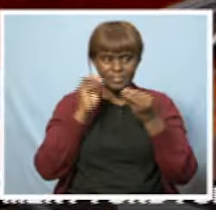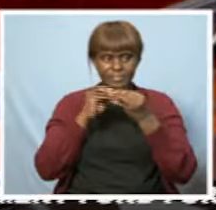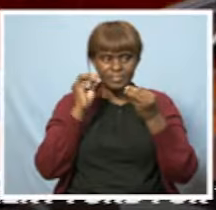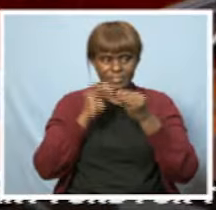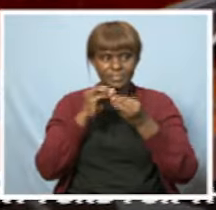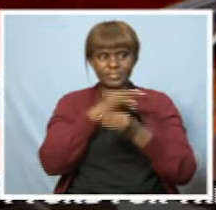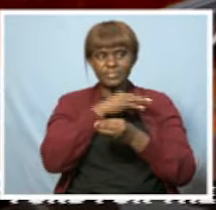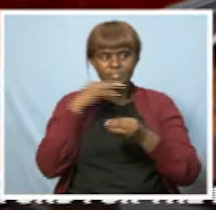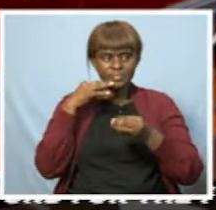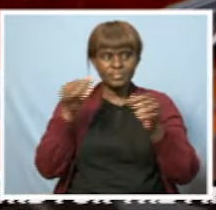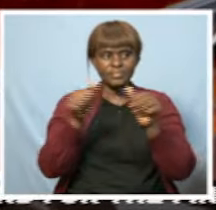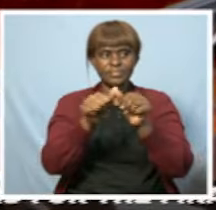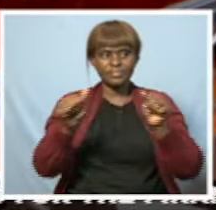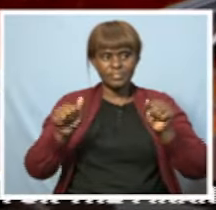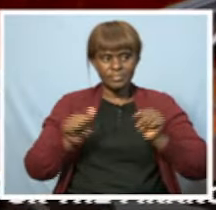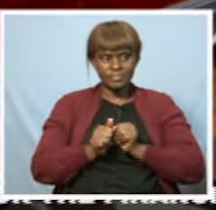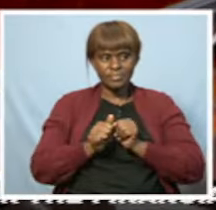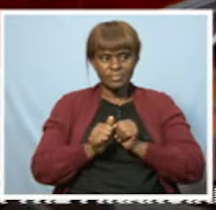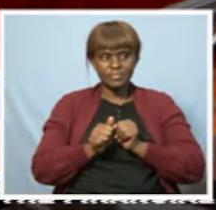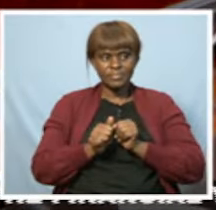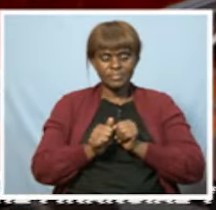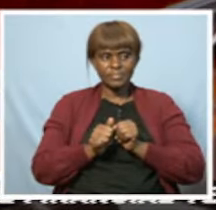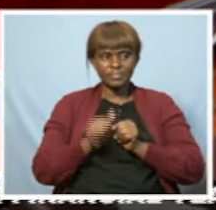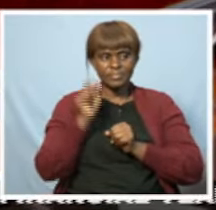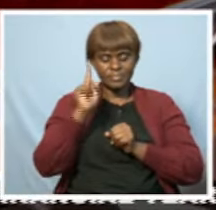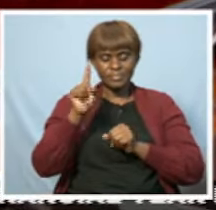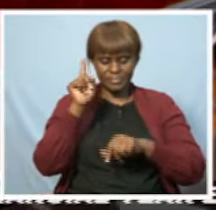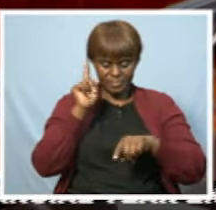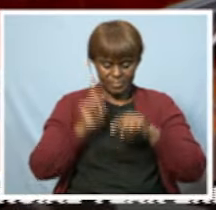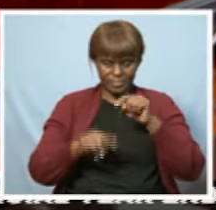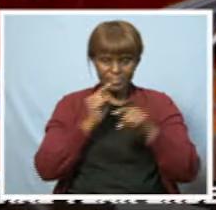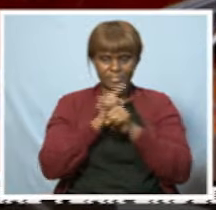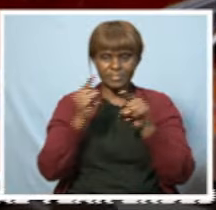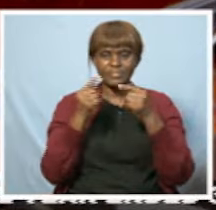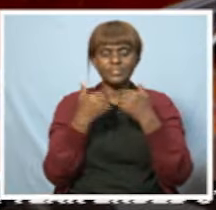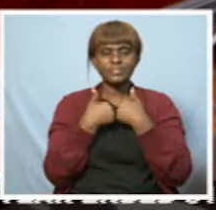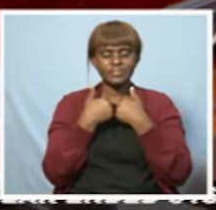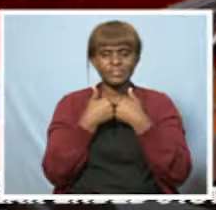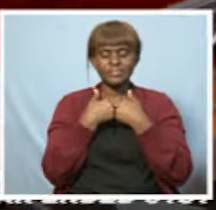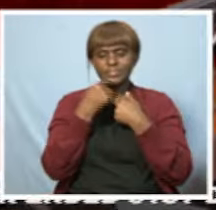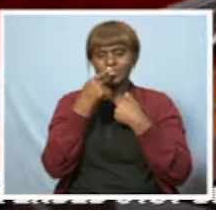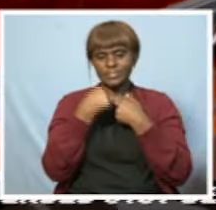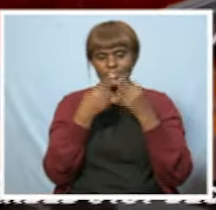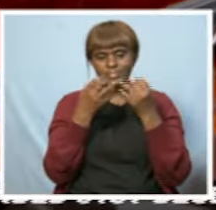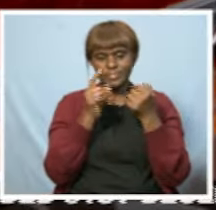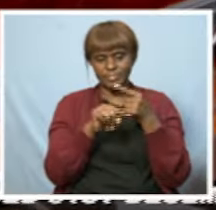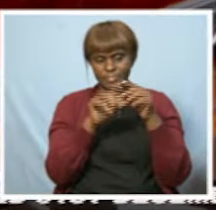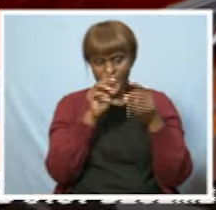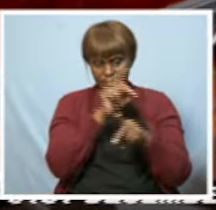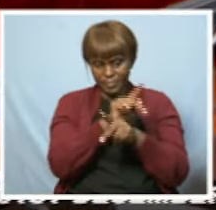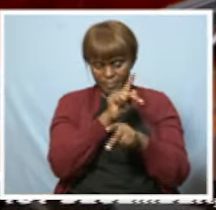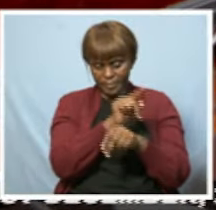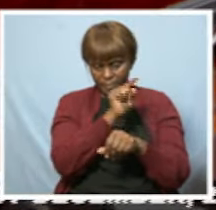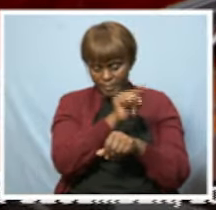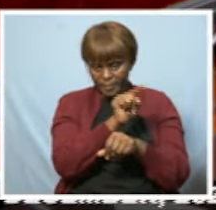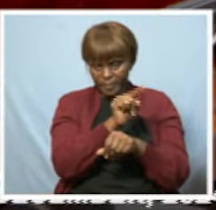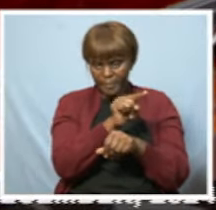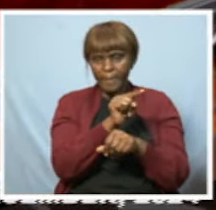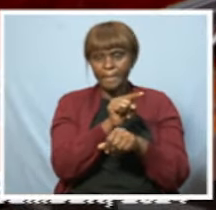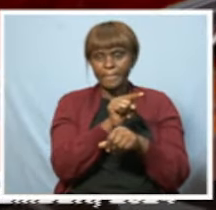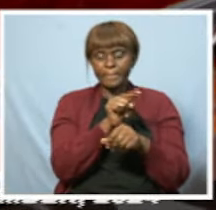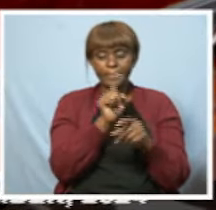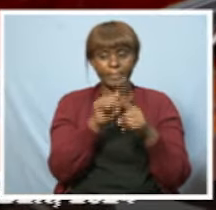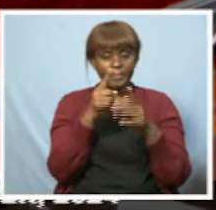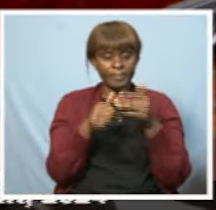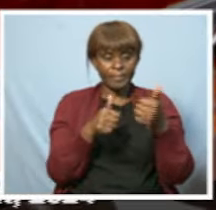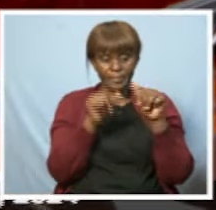a farming area, and one cannot just come up to say, I want to do this, yet